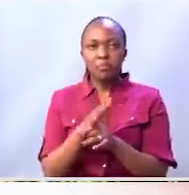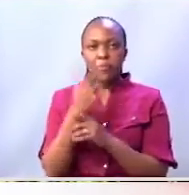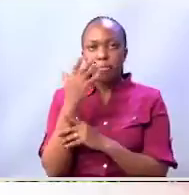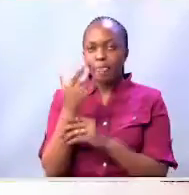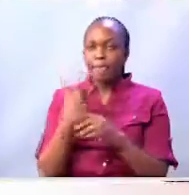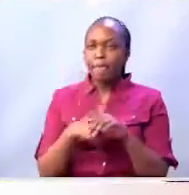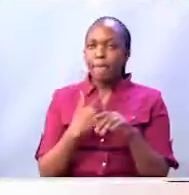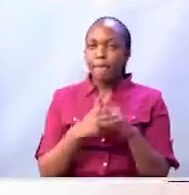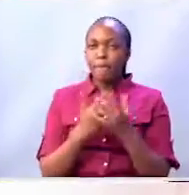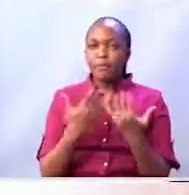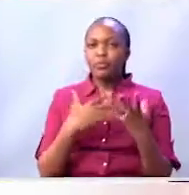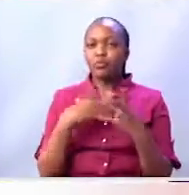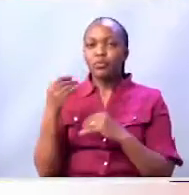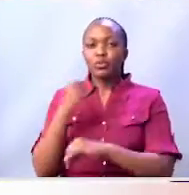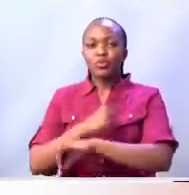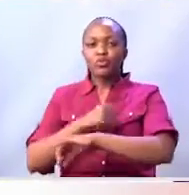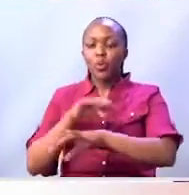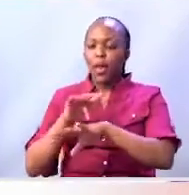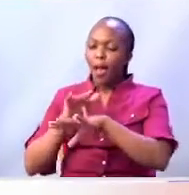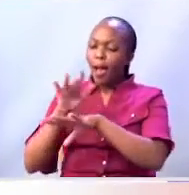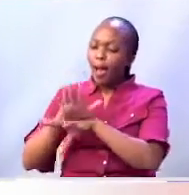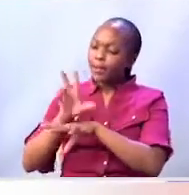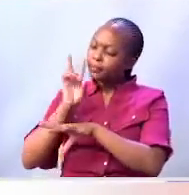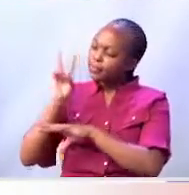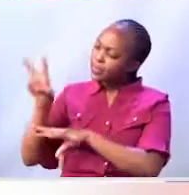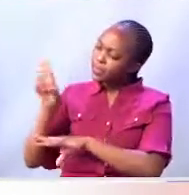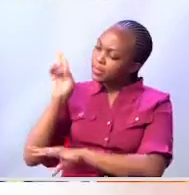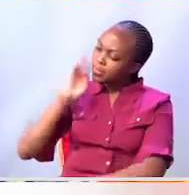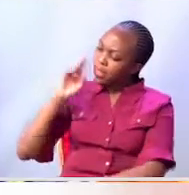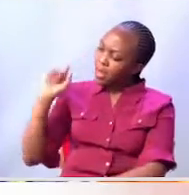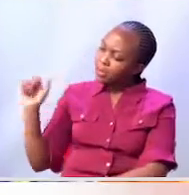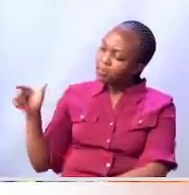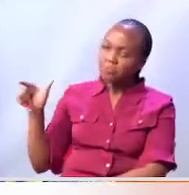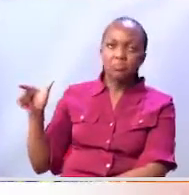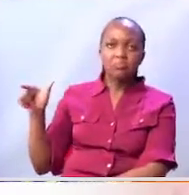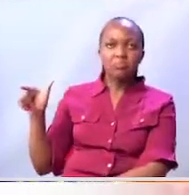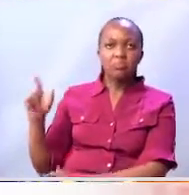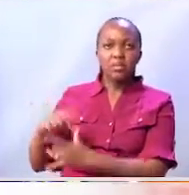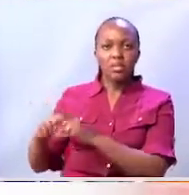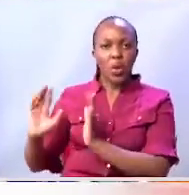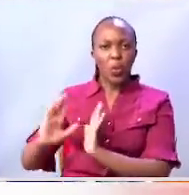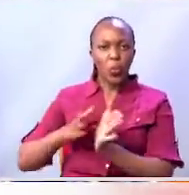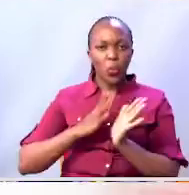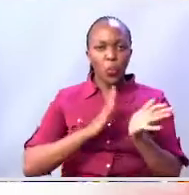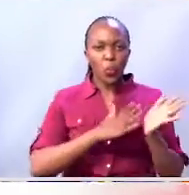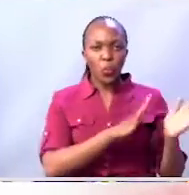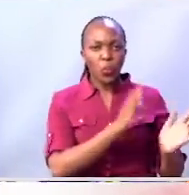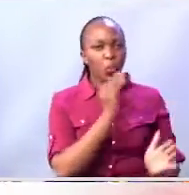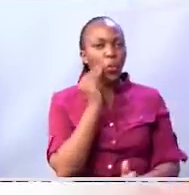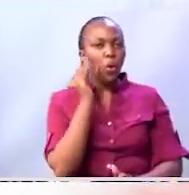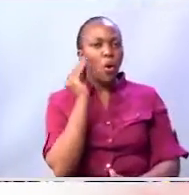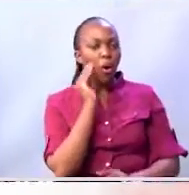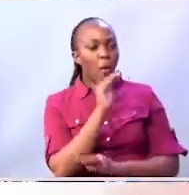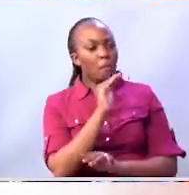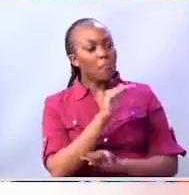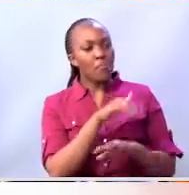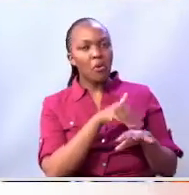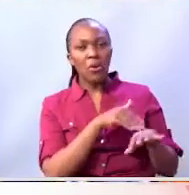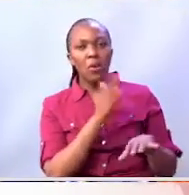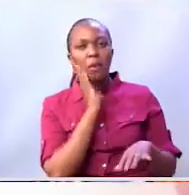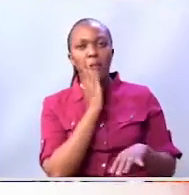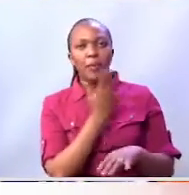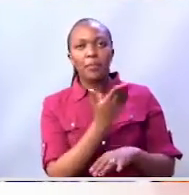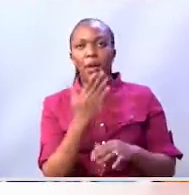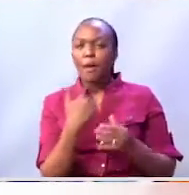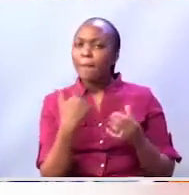wanaenda kwa shule mapema ndio walimuona ndio wakaleta nyumbani kuita mape. Sikujua mtoto wangu hakuna. Nilala nafikiri mtoto